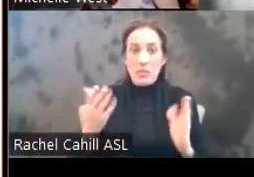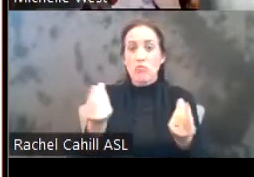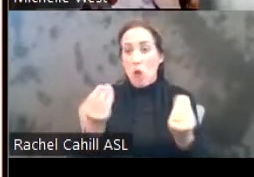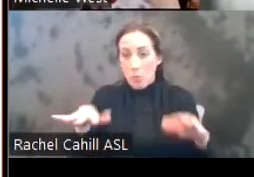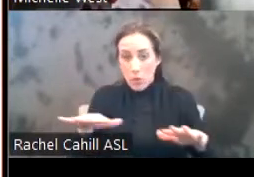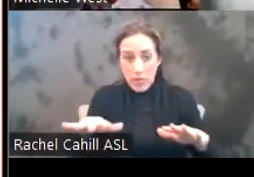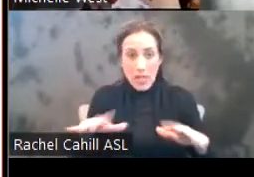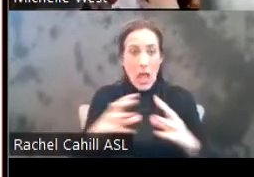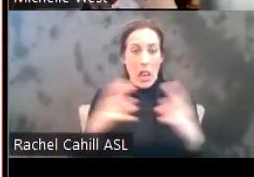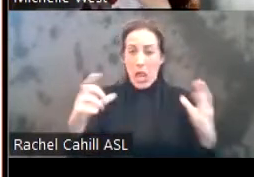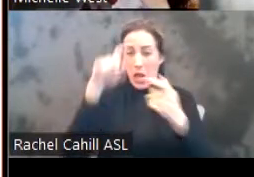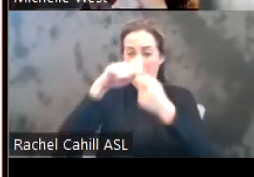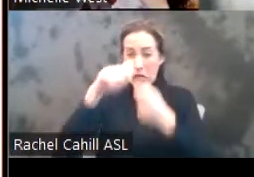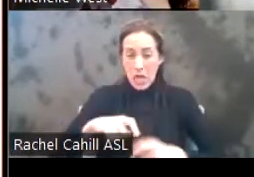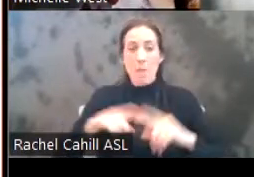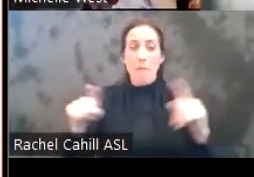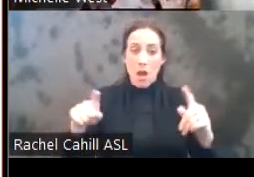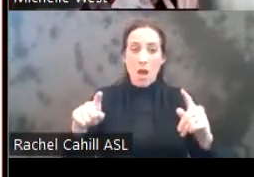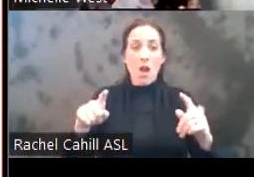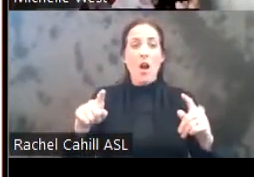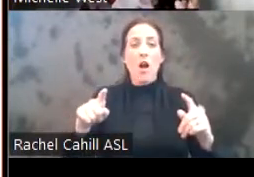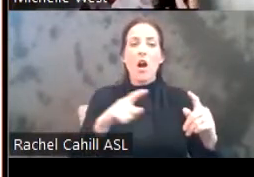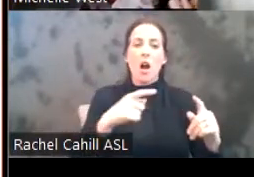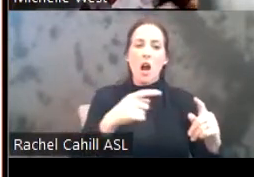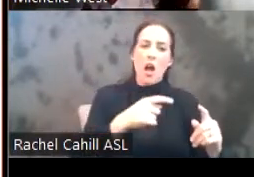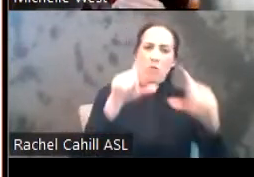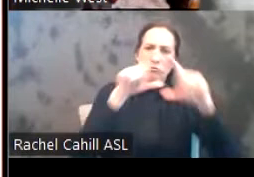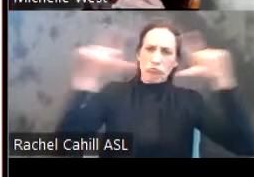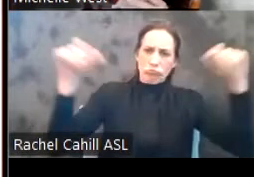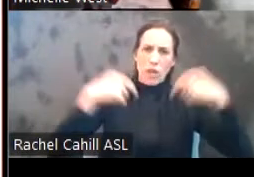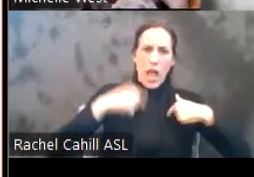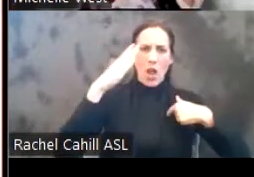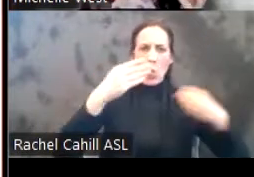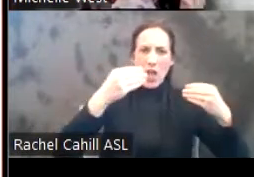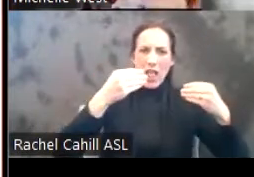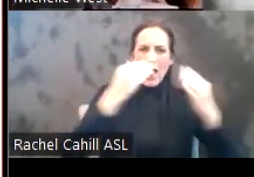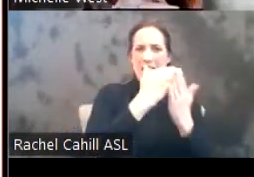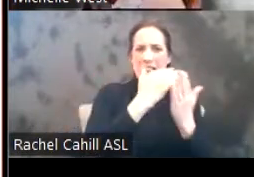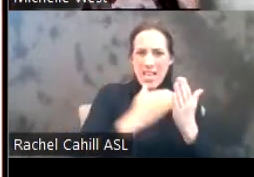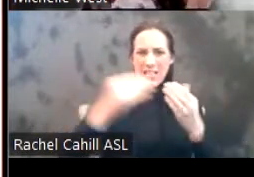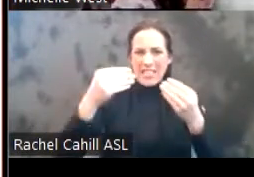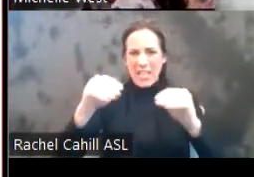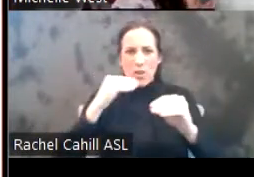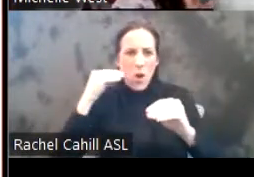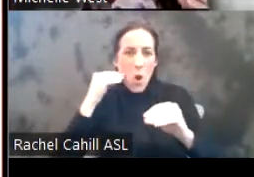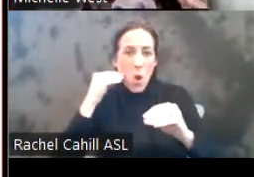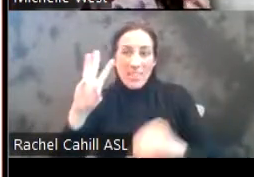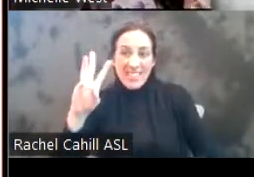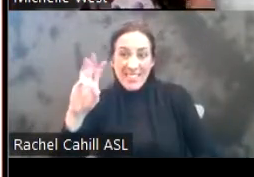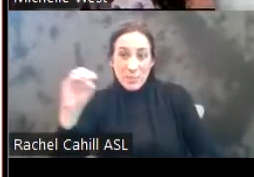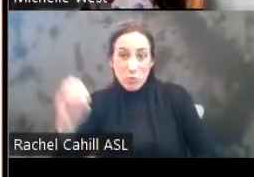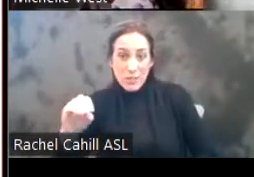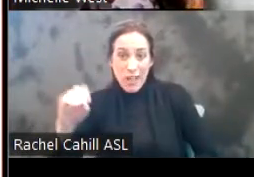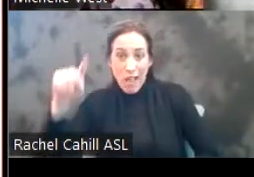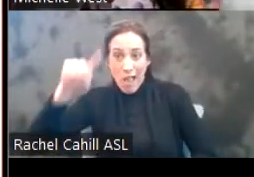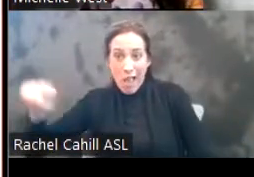detail. But he says, I'll list your list and sell your home for 6%, crossed out 4%. That's what I see. But he